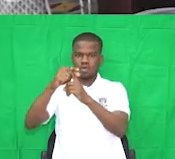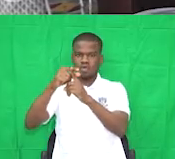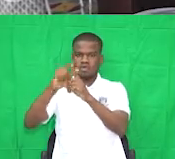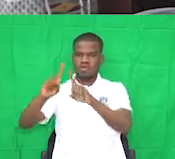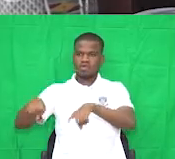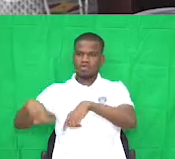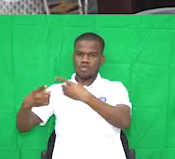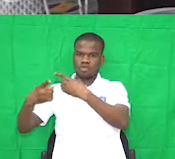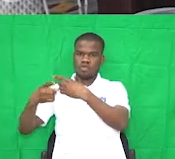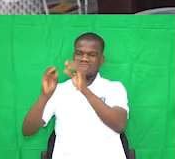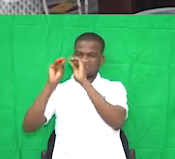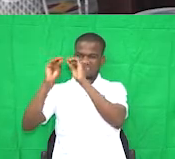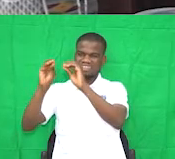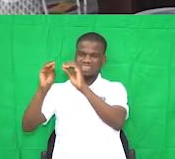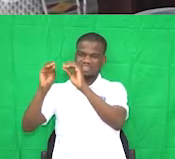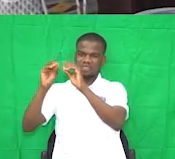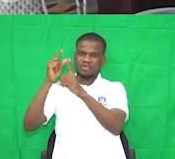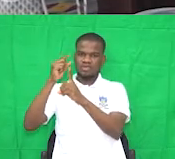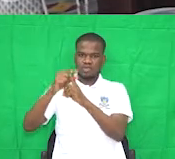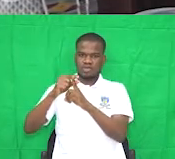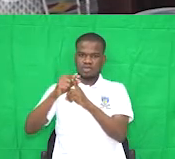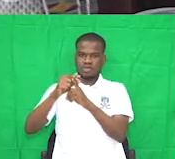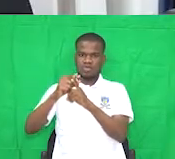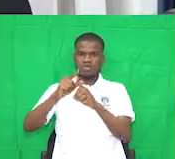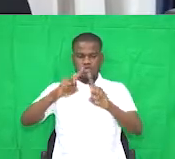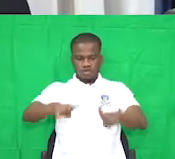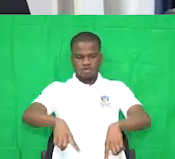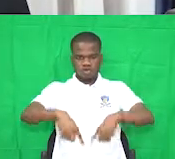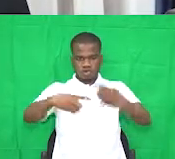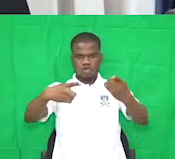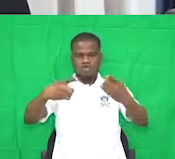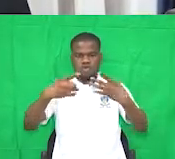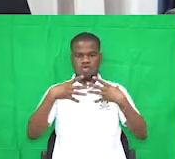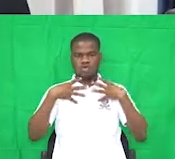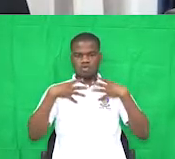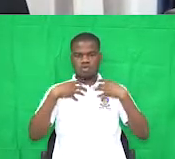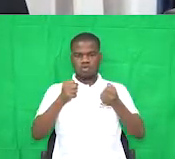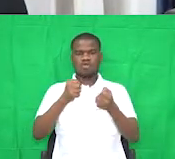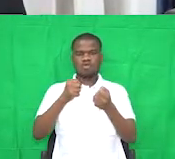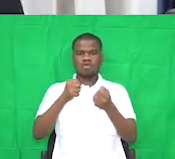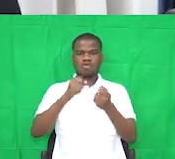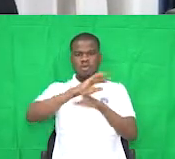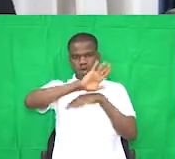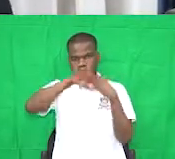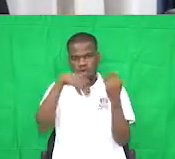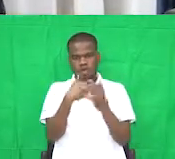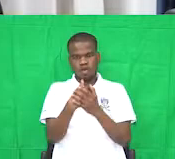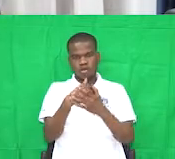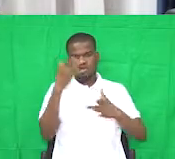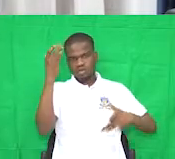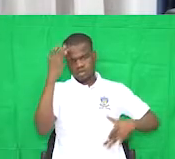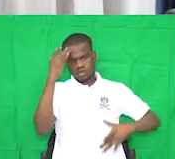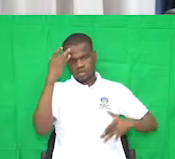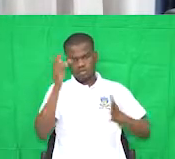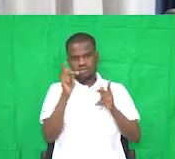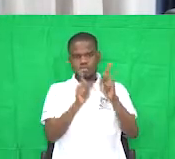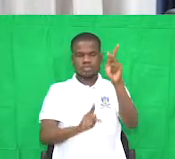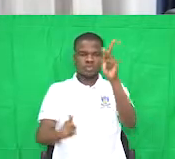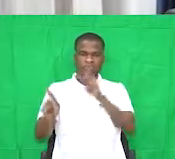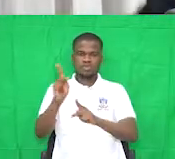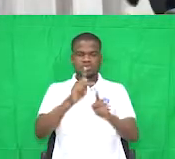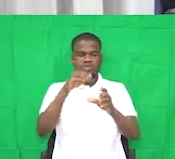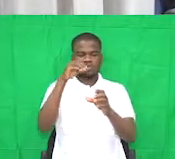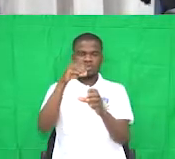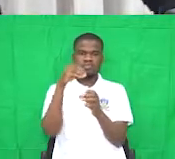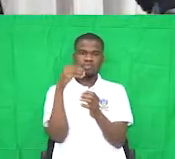teach the word. Go and heal the sick. And go in the peace and power of our Lord Jesus Christ. May